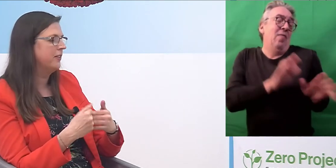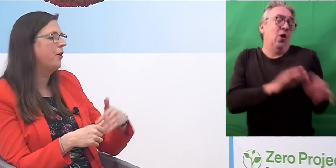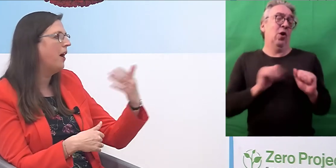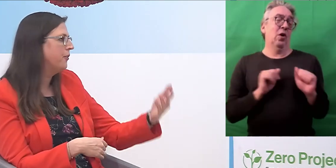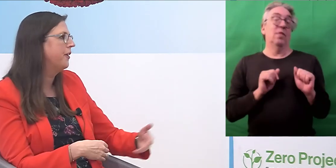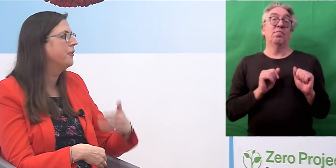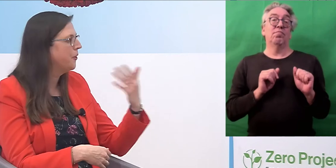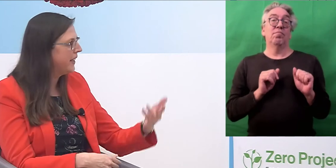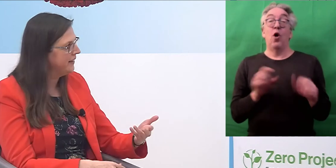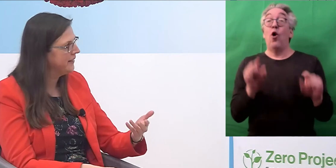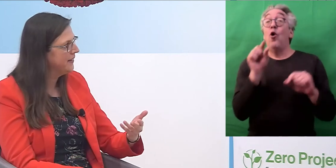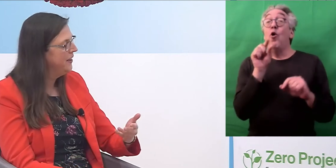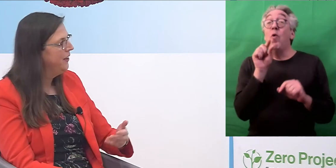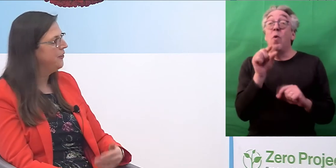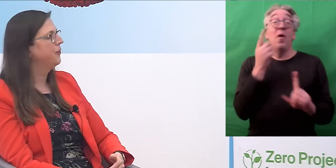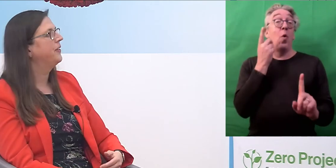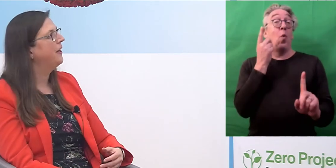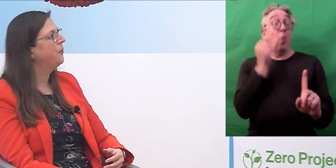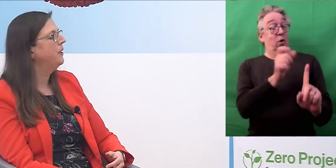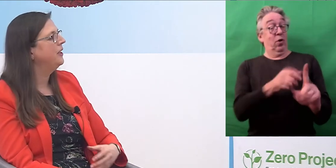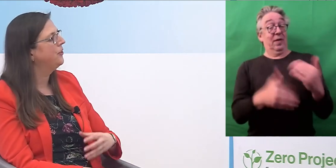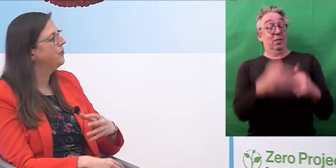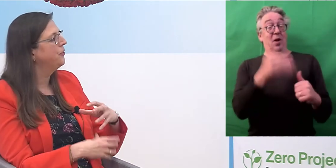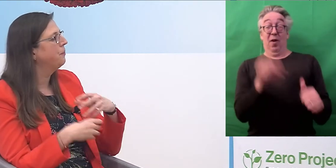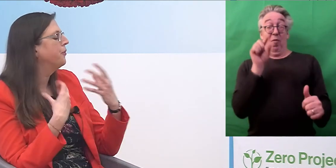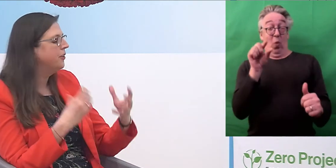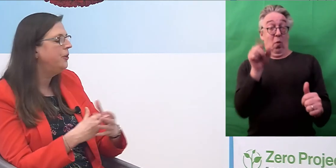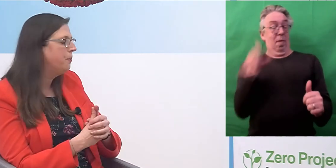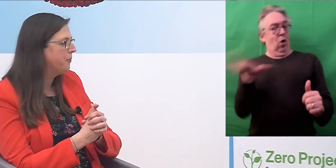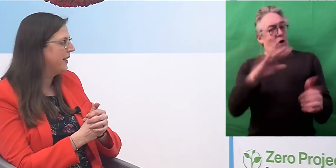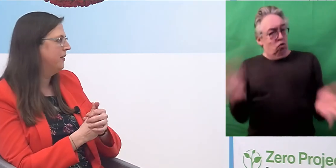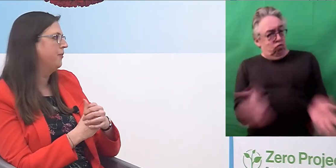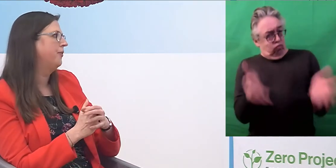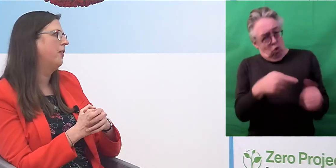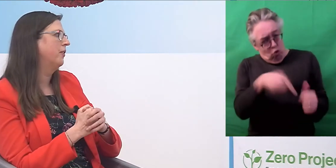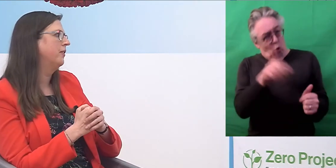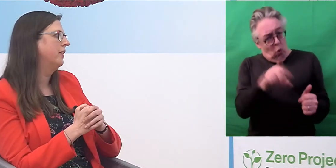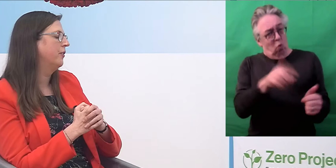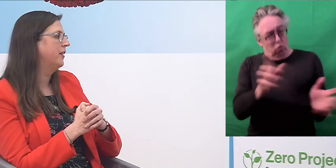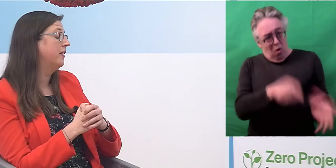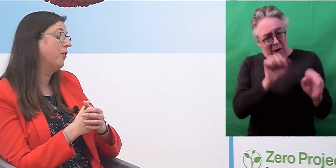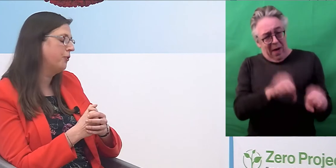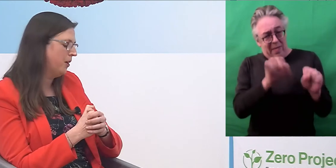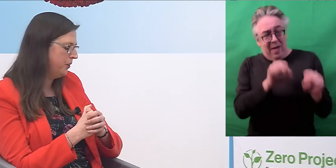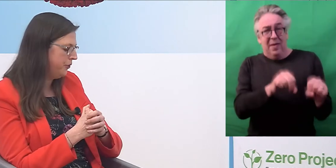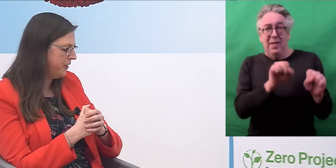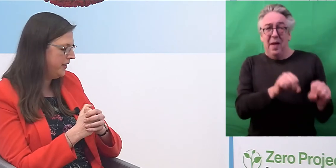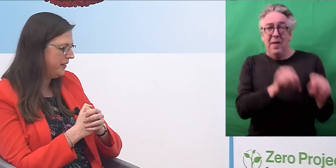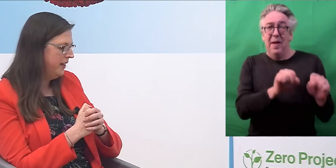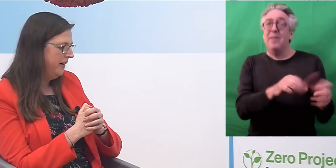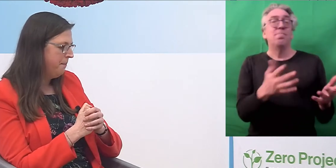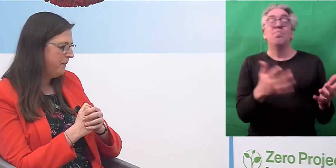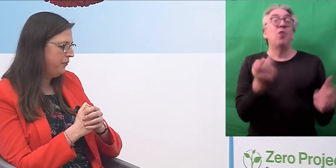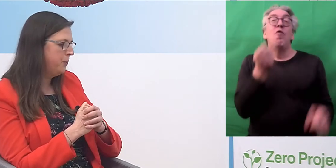encouragement and go out there and go get it. So there we need to put a new perspective on it. And also I want to say